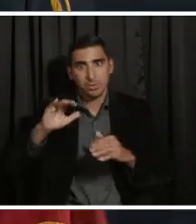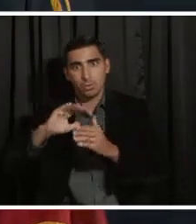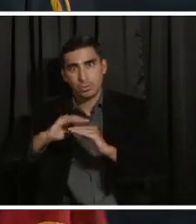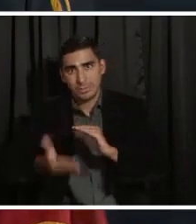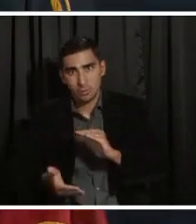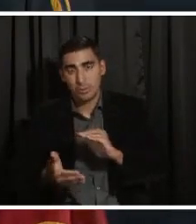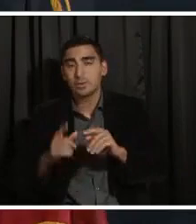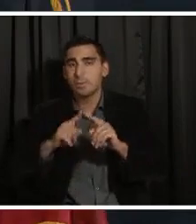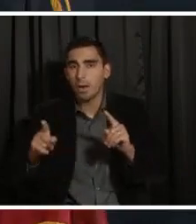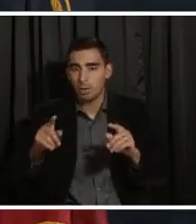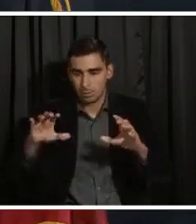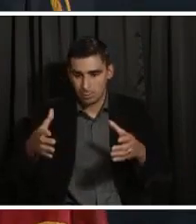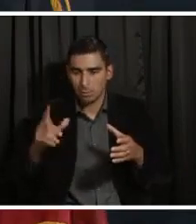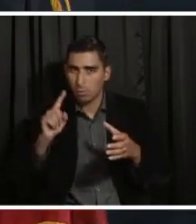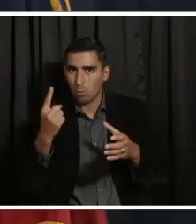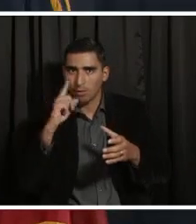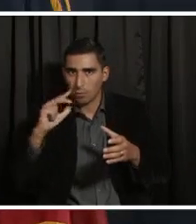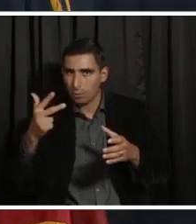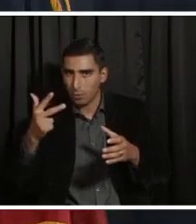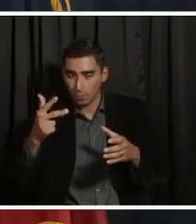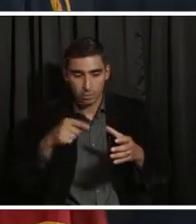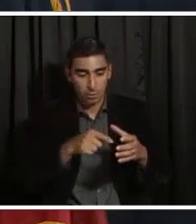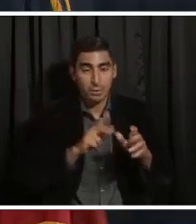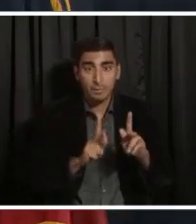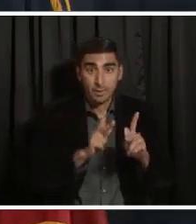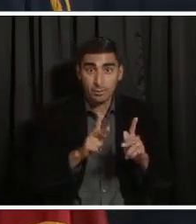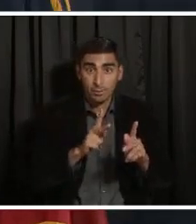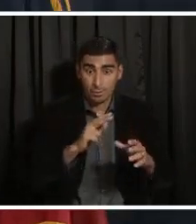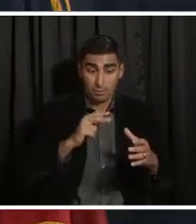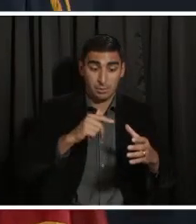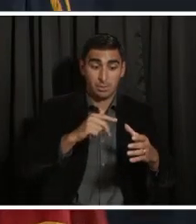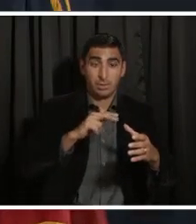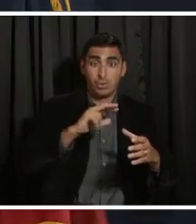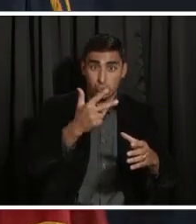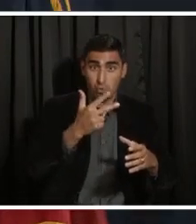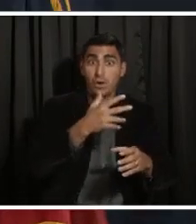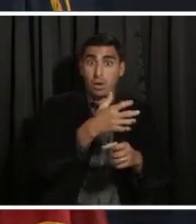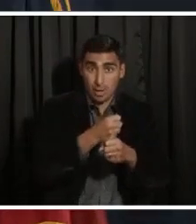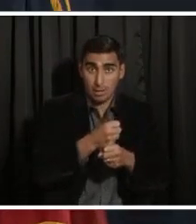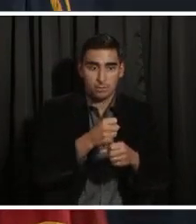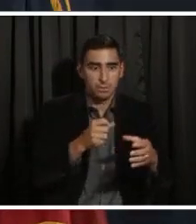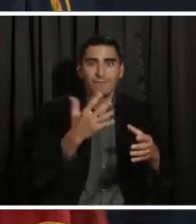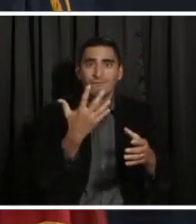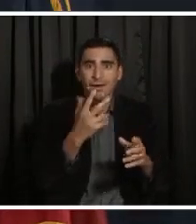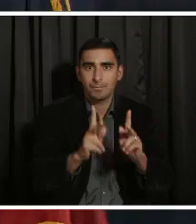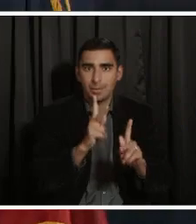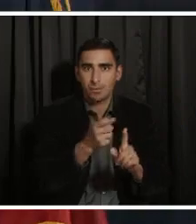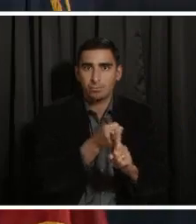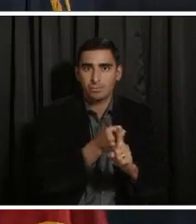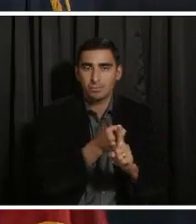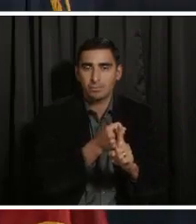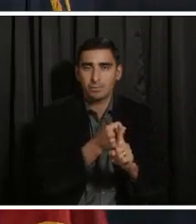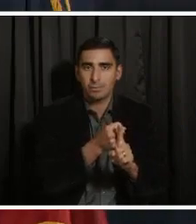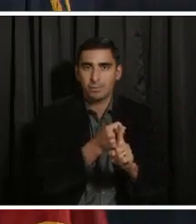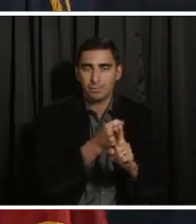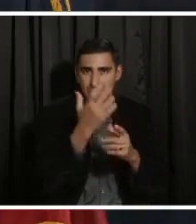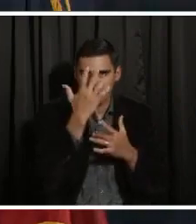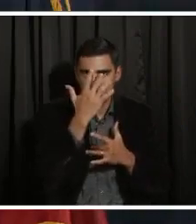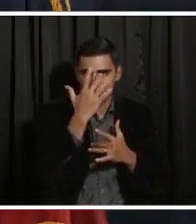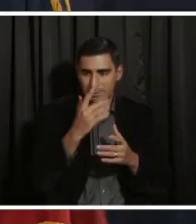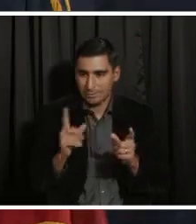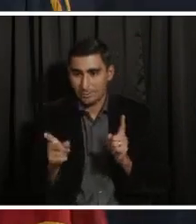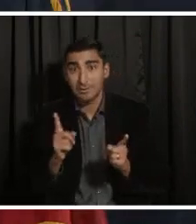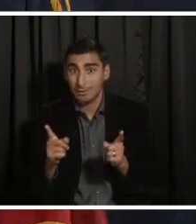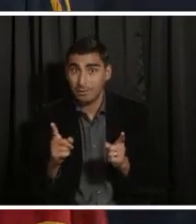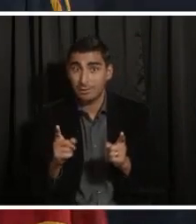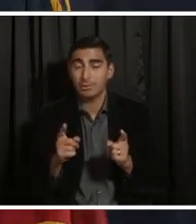only 5 cases of COVID-19. To reduce our hospitalizations, to end the pandemic, for those who are